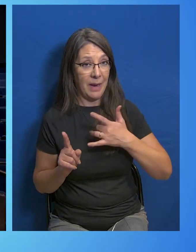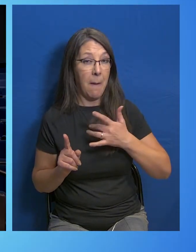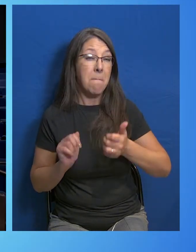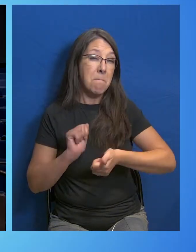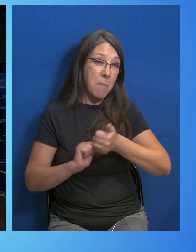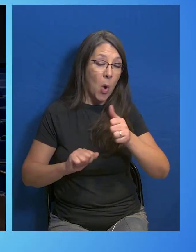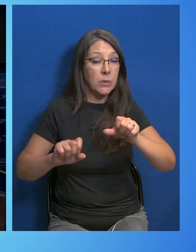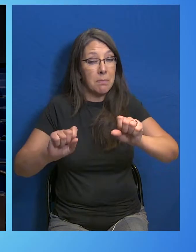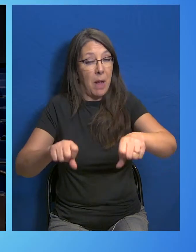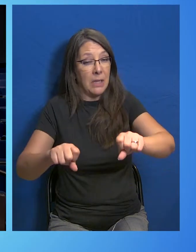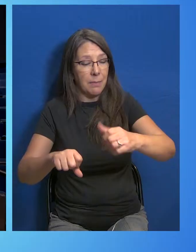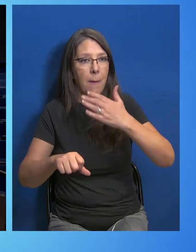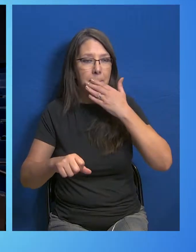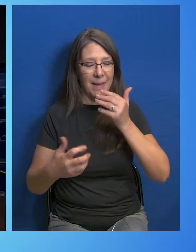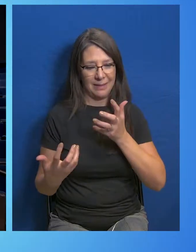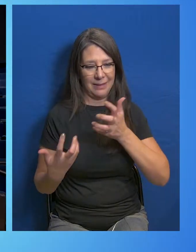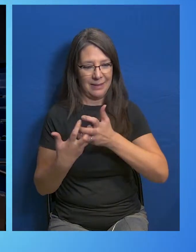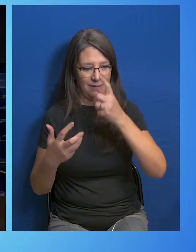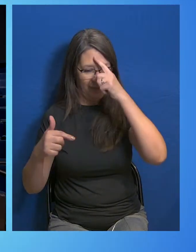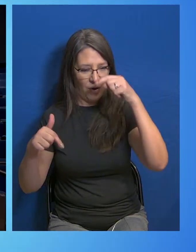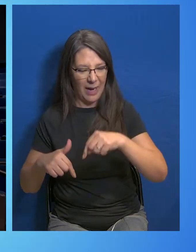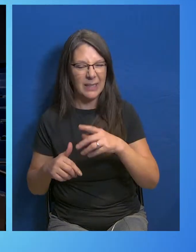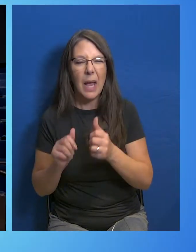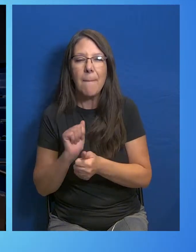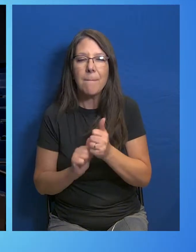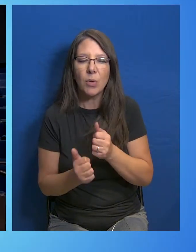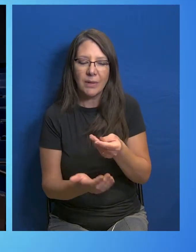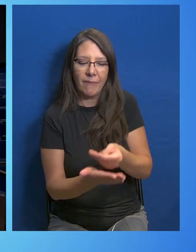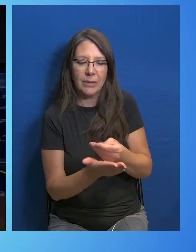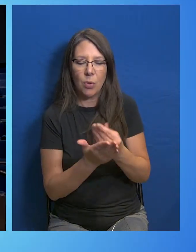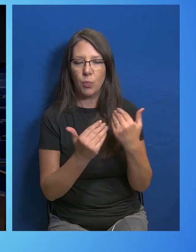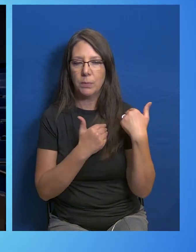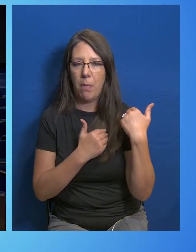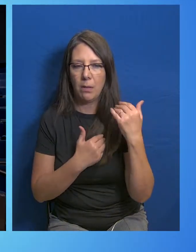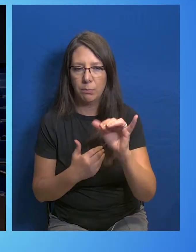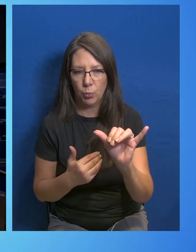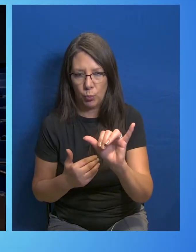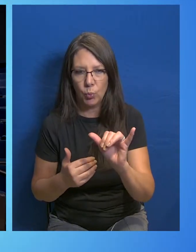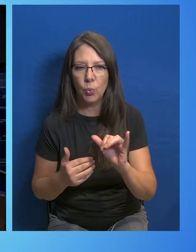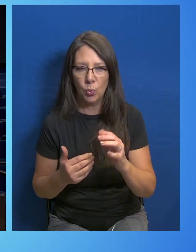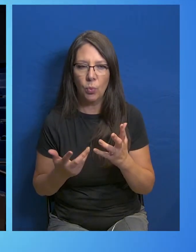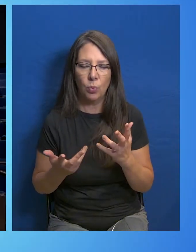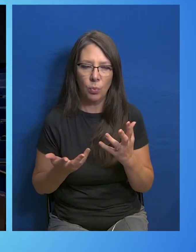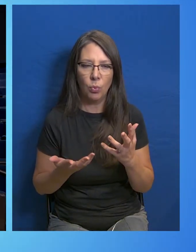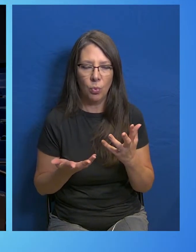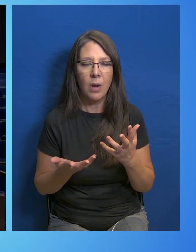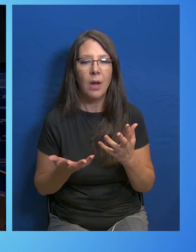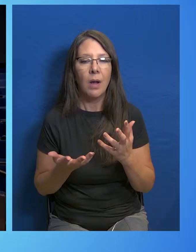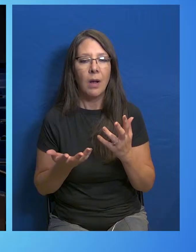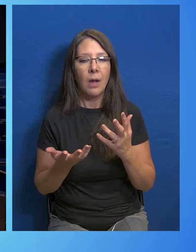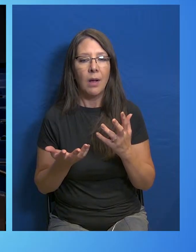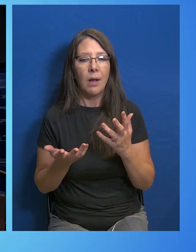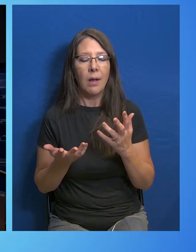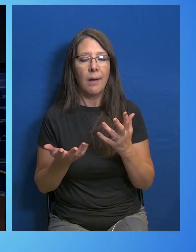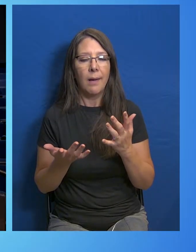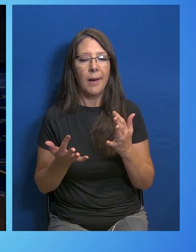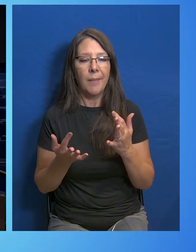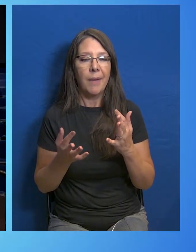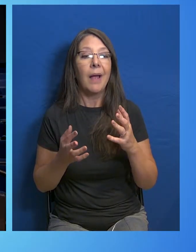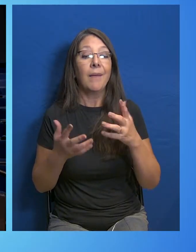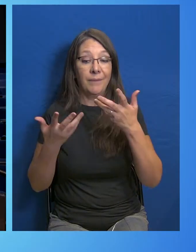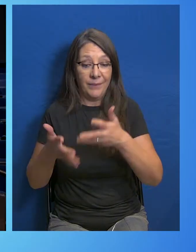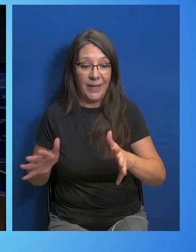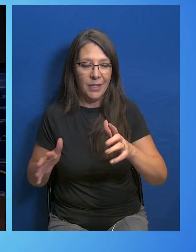feasible, as well as the most fiscally responsible. And then we would do a